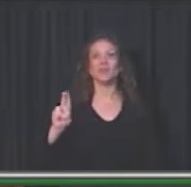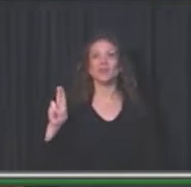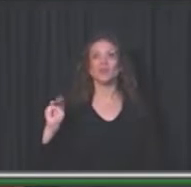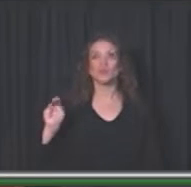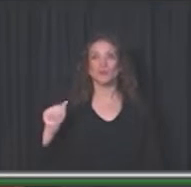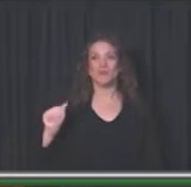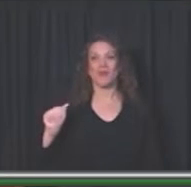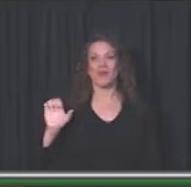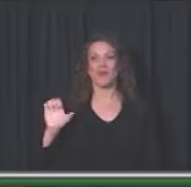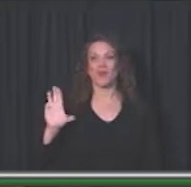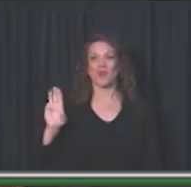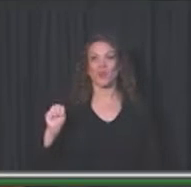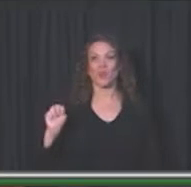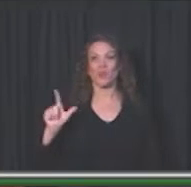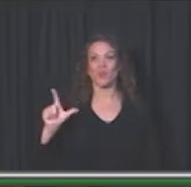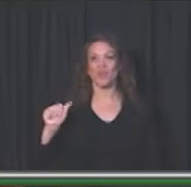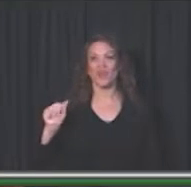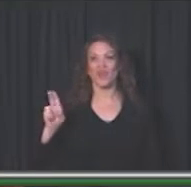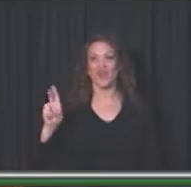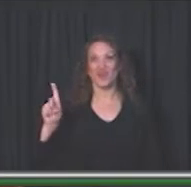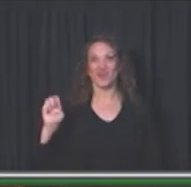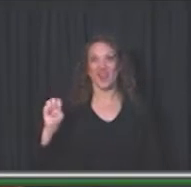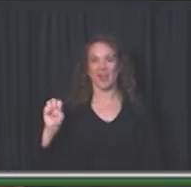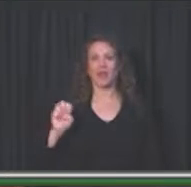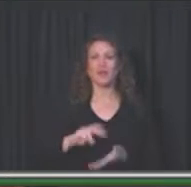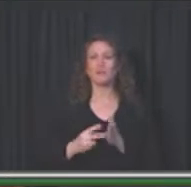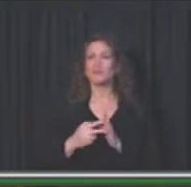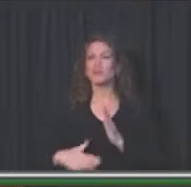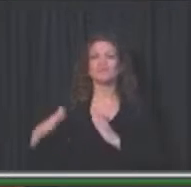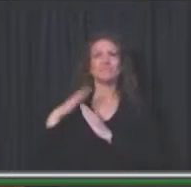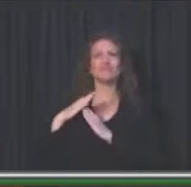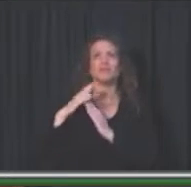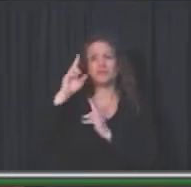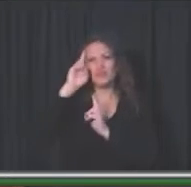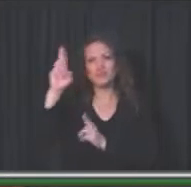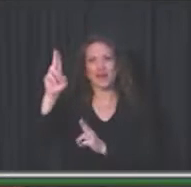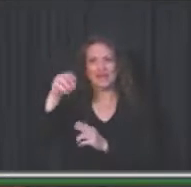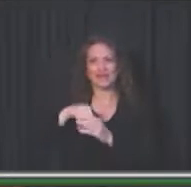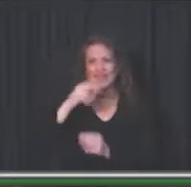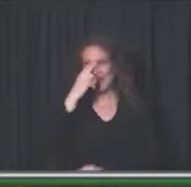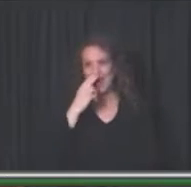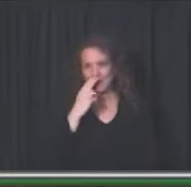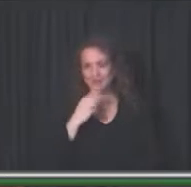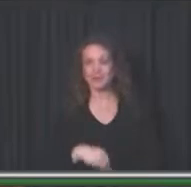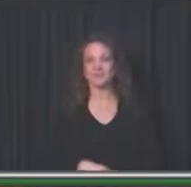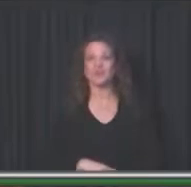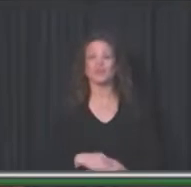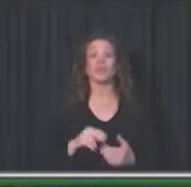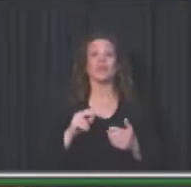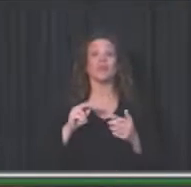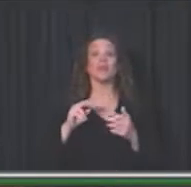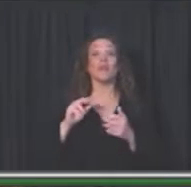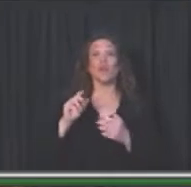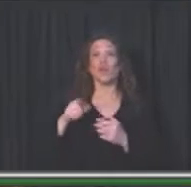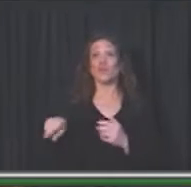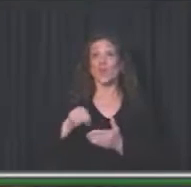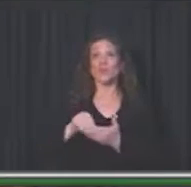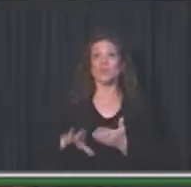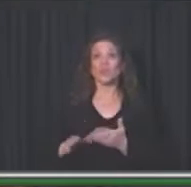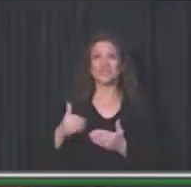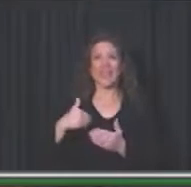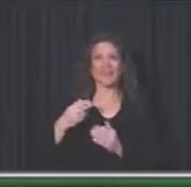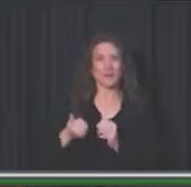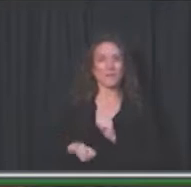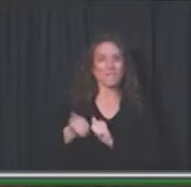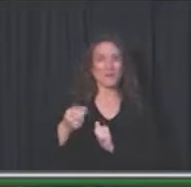laude. This means highest praise in Latin. It is reserved for students with the very